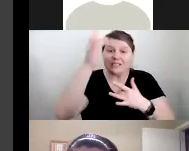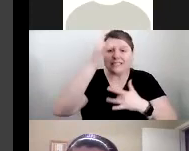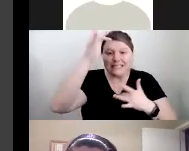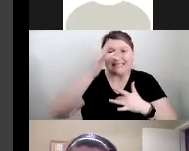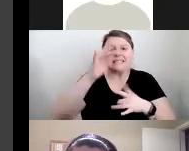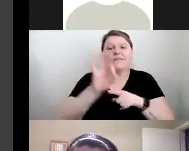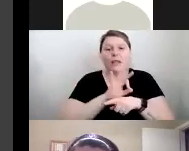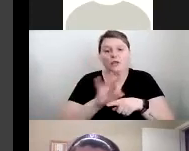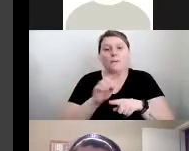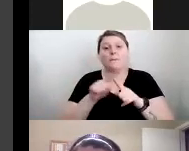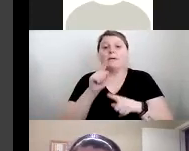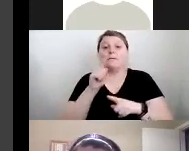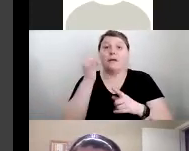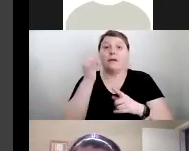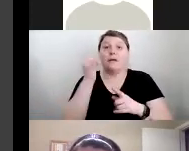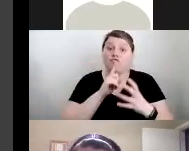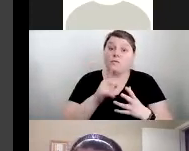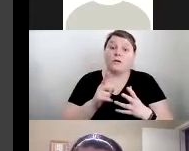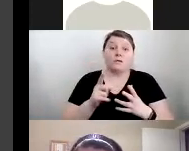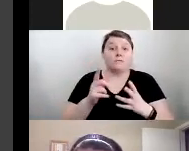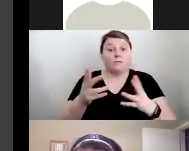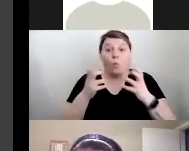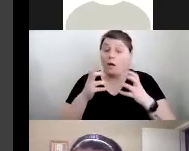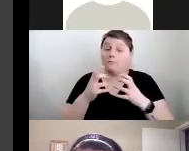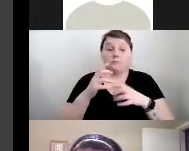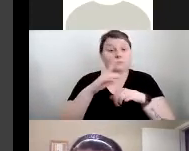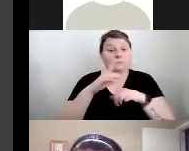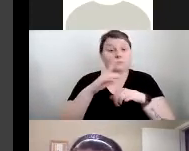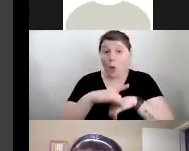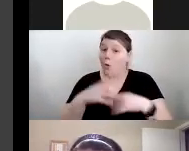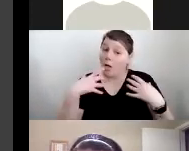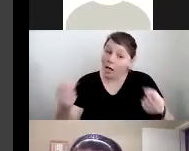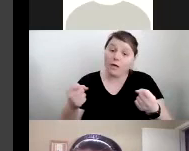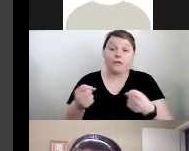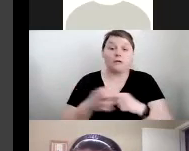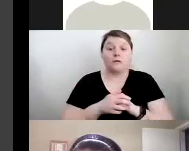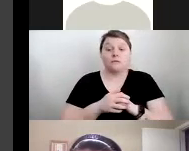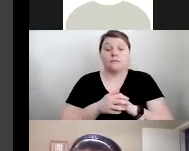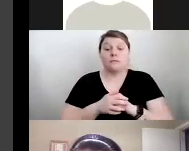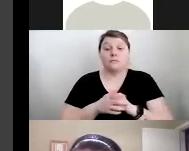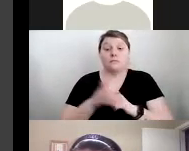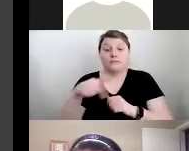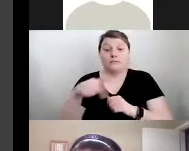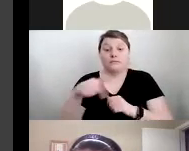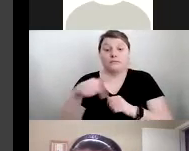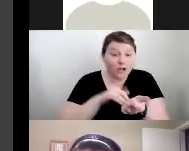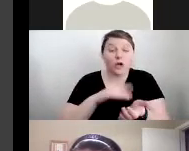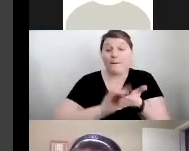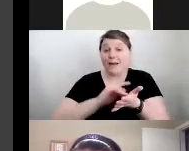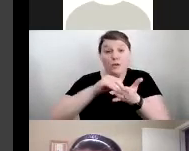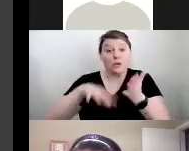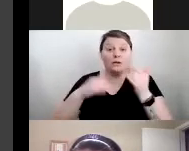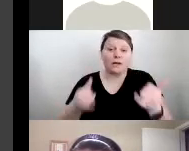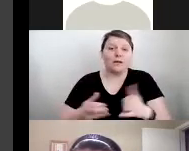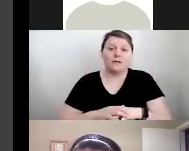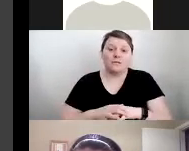are really set on a life of doing global health and they're doctors or they're medical students right now, there's really no